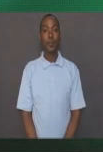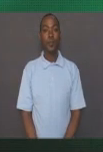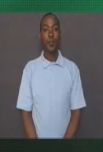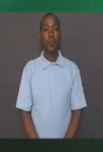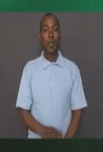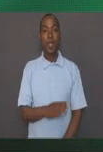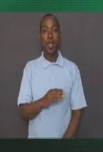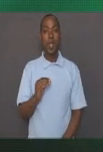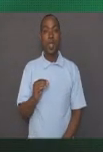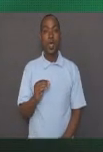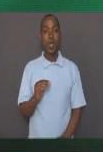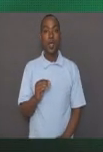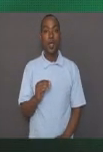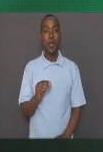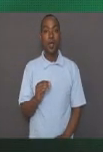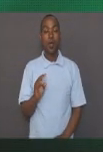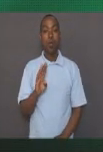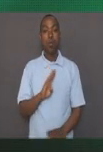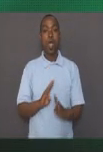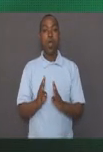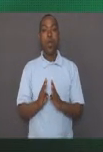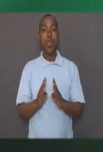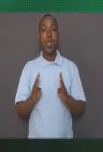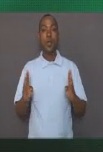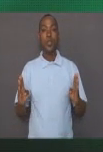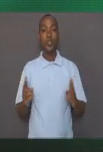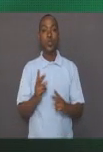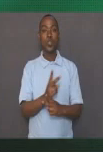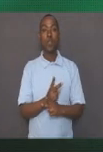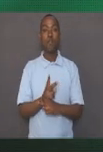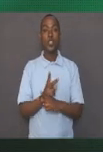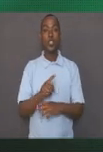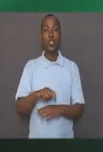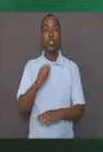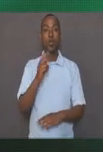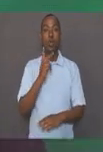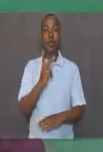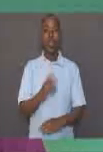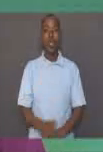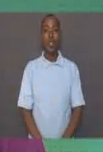and the Institute of Biodiversity Conservation.